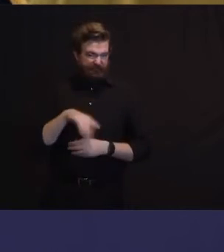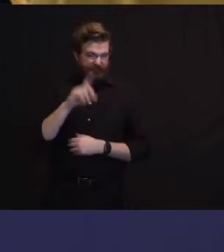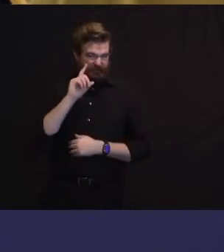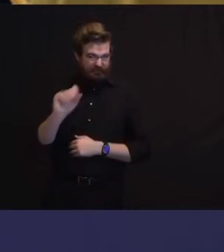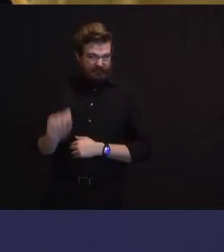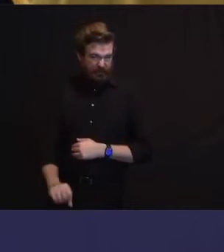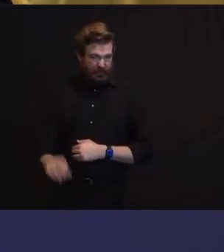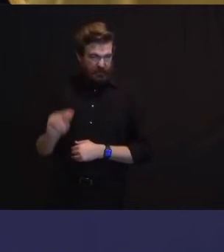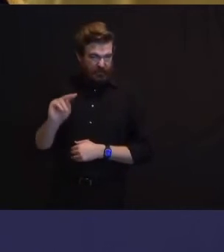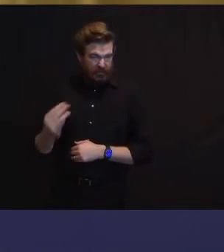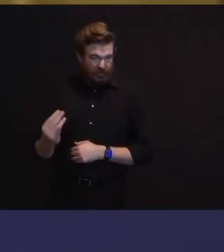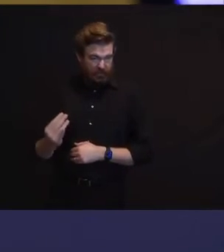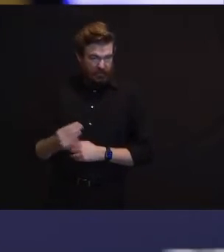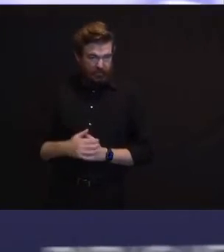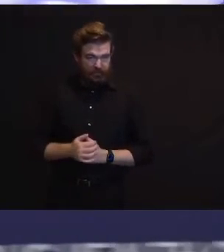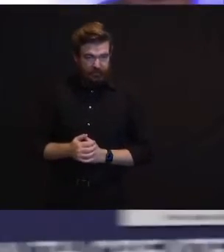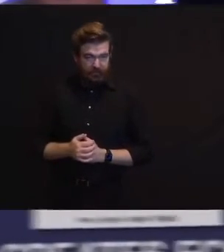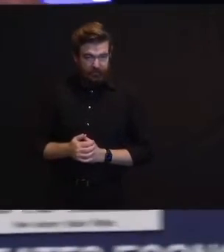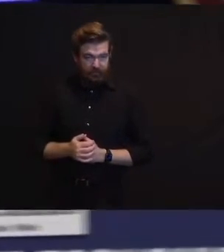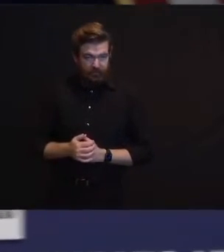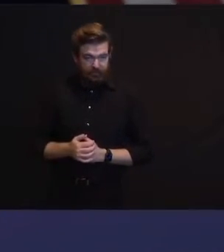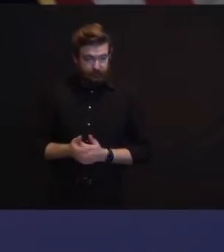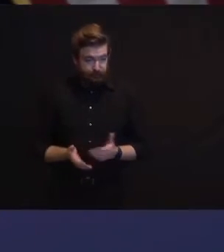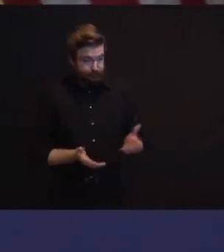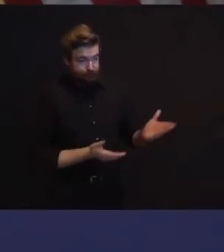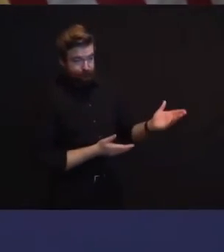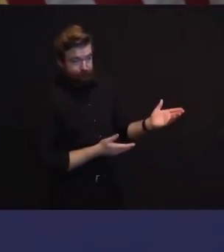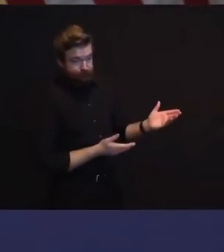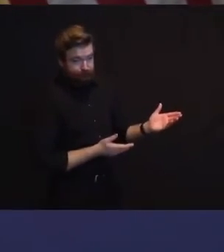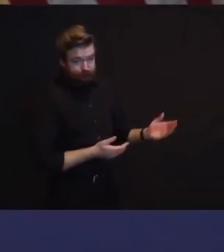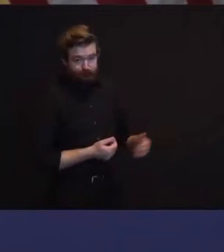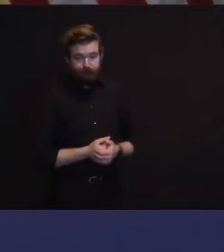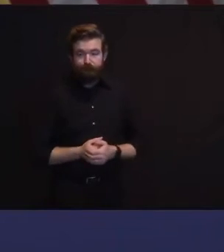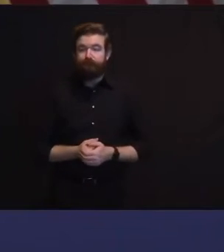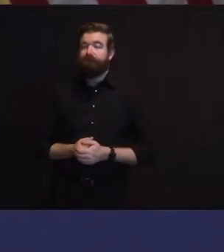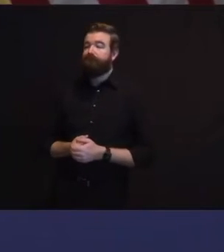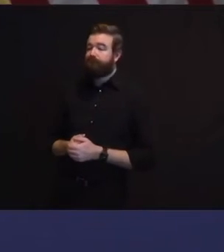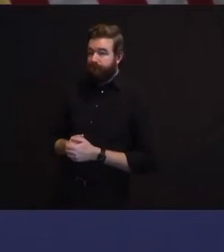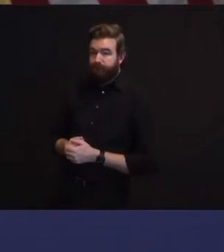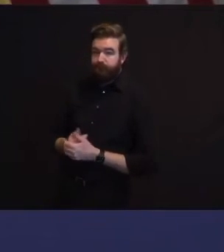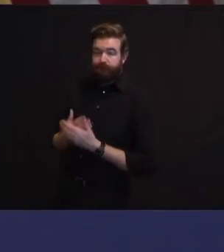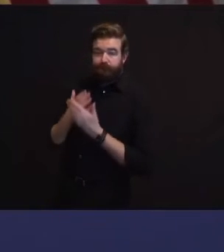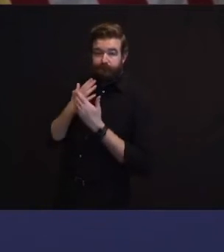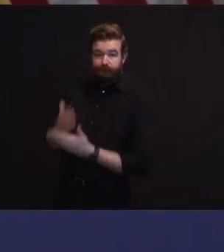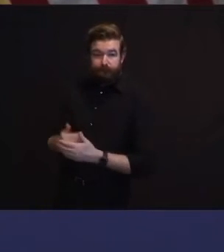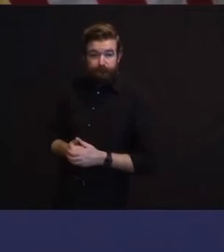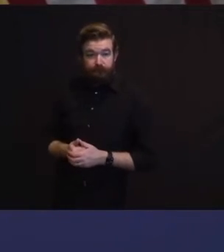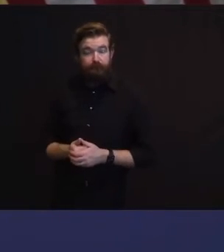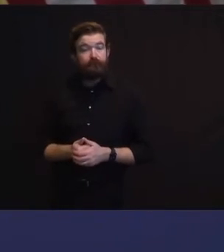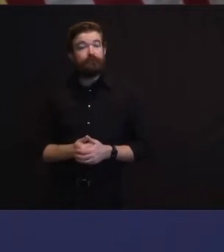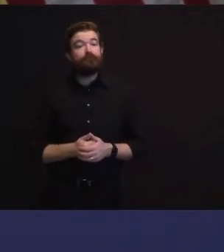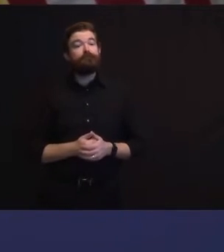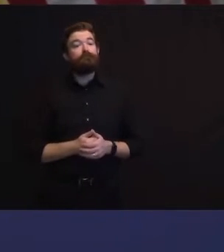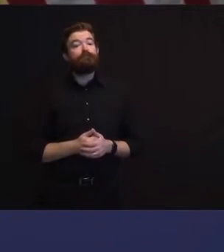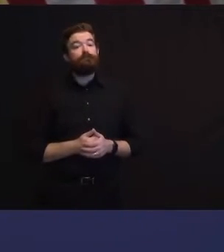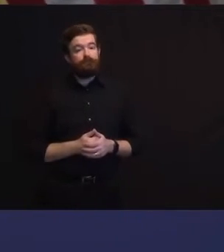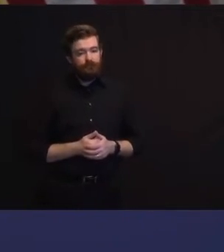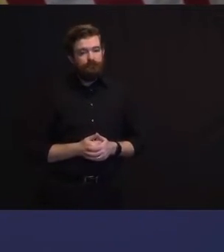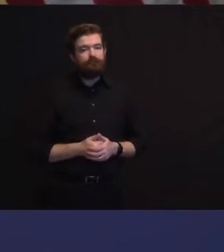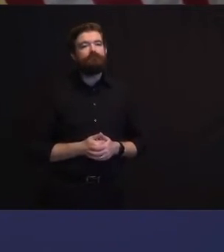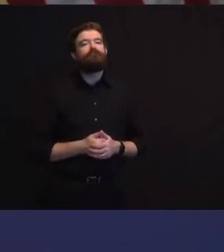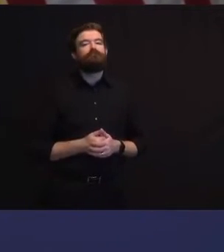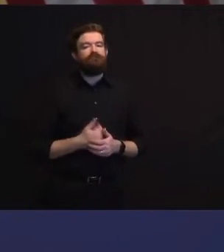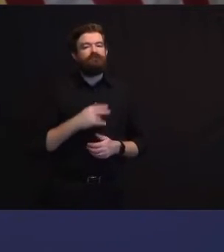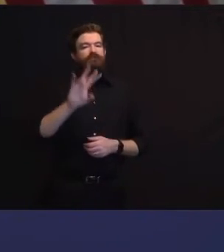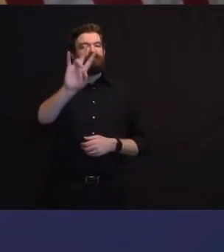front. Over to you. Thank you, Governor. Good afternoon. Since Wednesday, we've had 7 different executive order citations